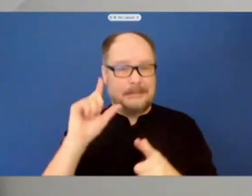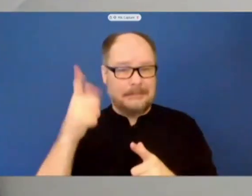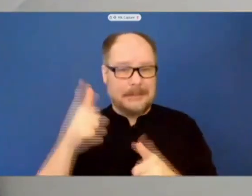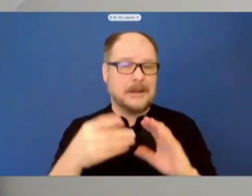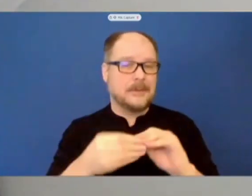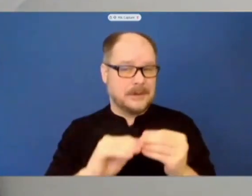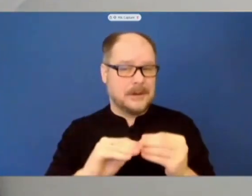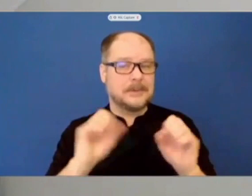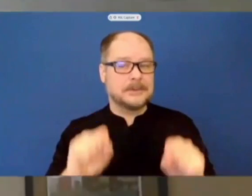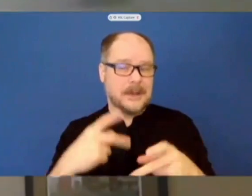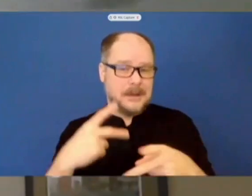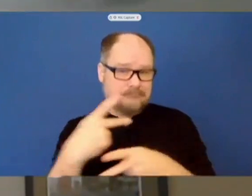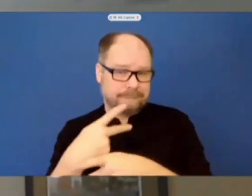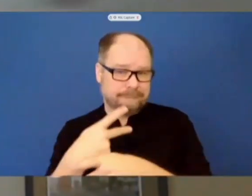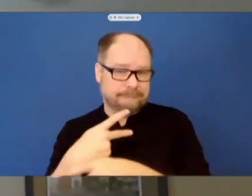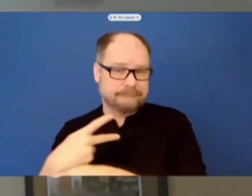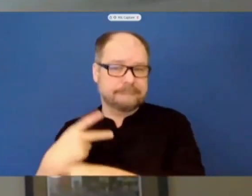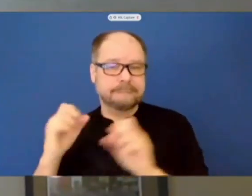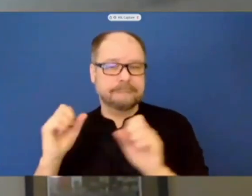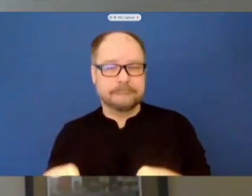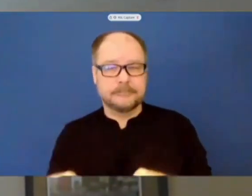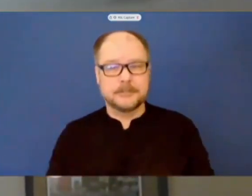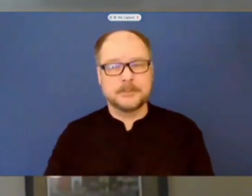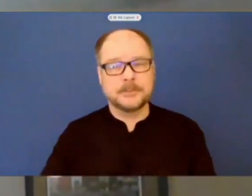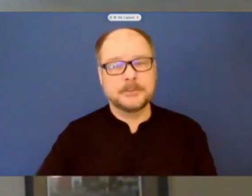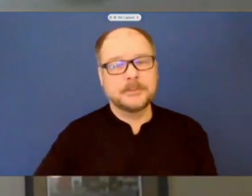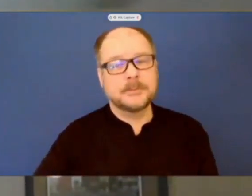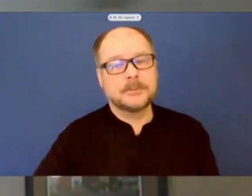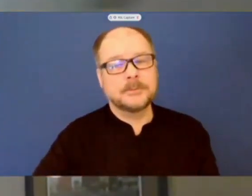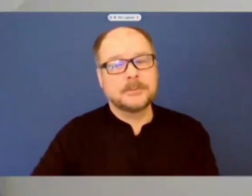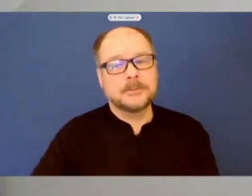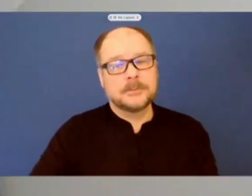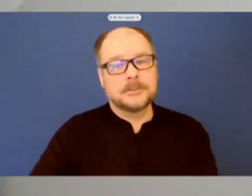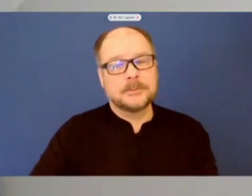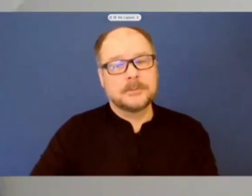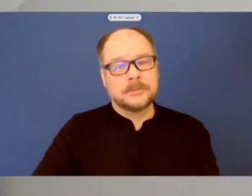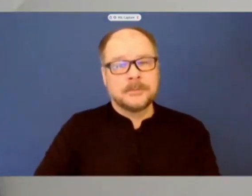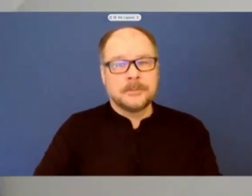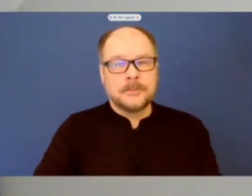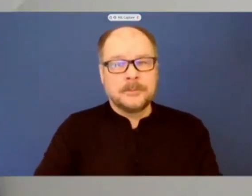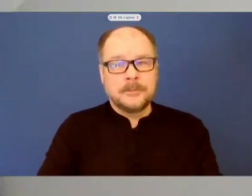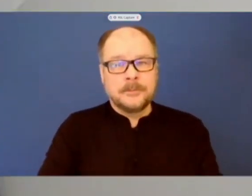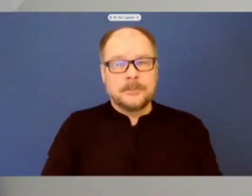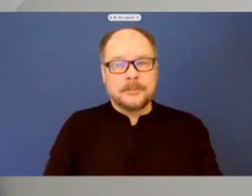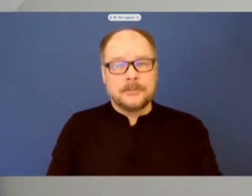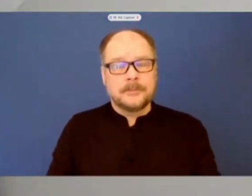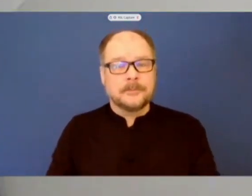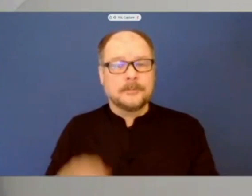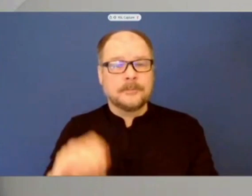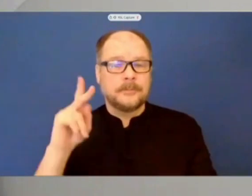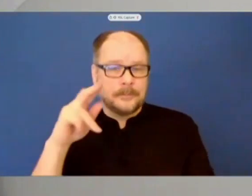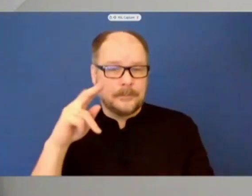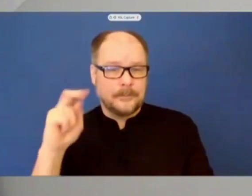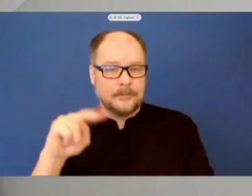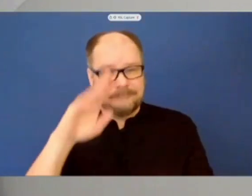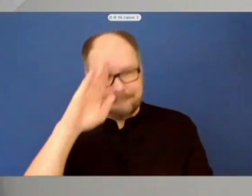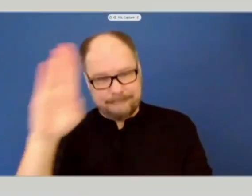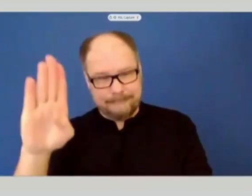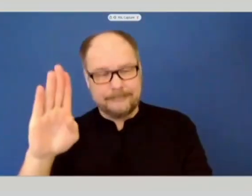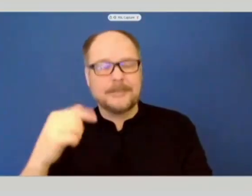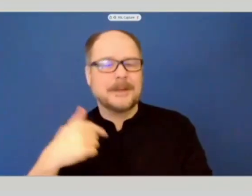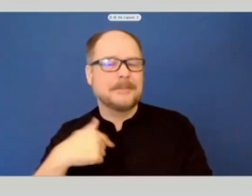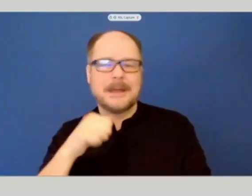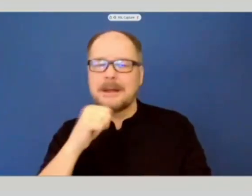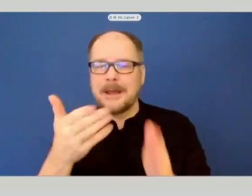was more than we anticipated. Yes. Hey, Karen, not asking to identify this location either, but how was